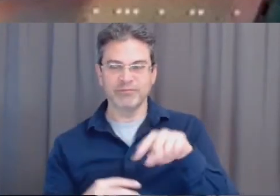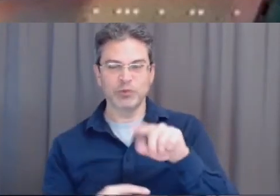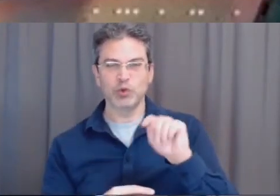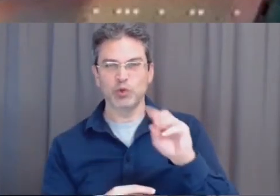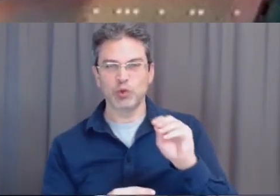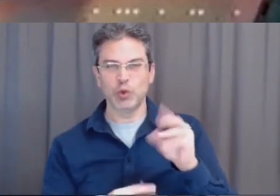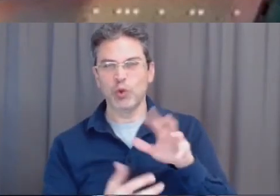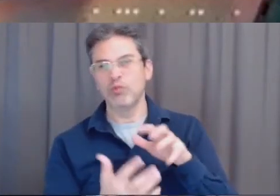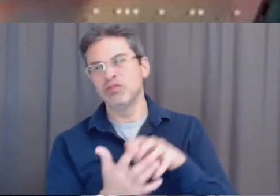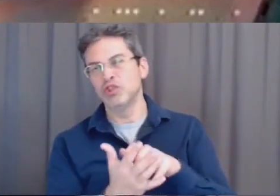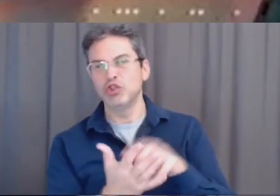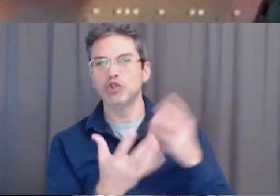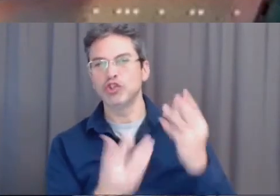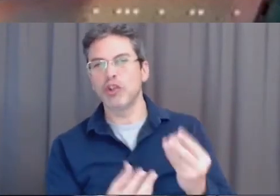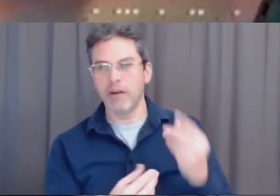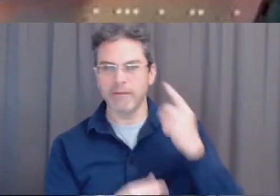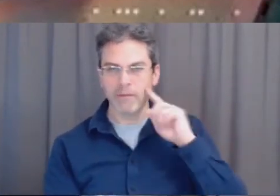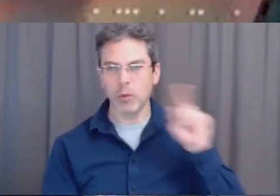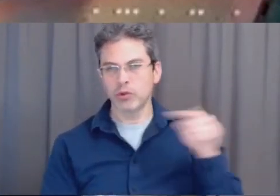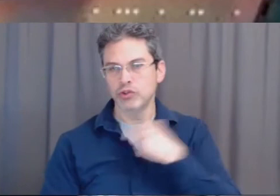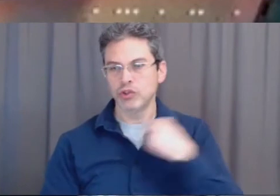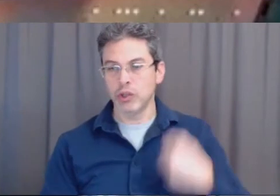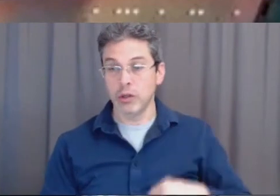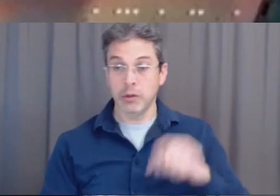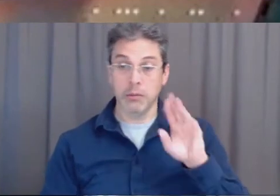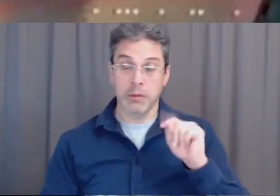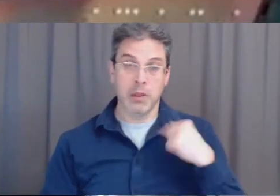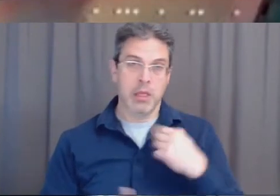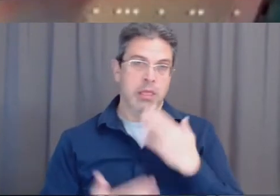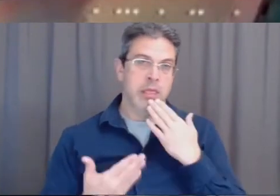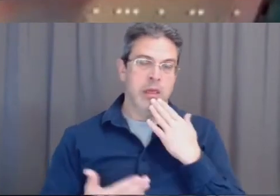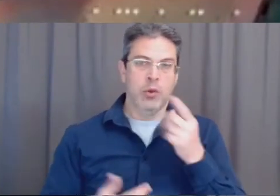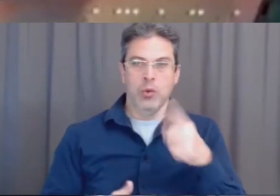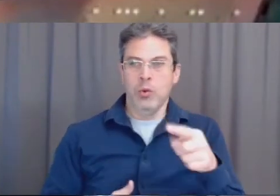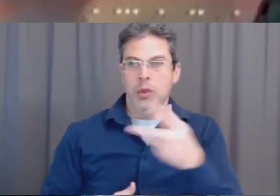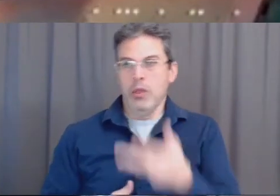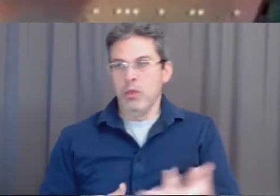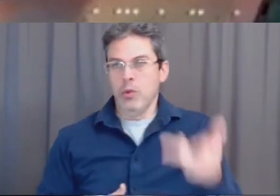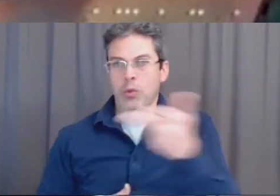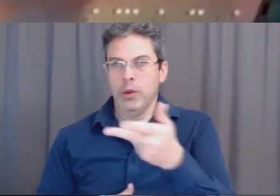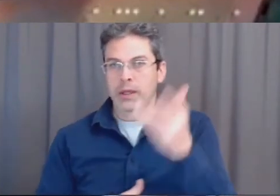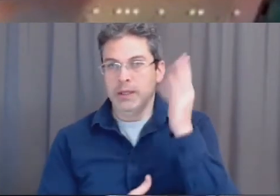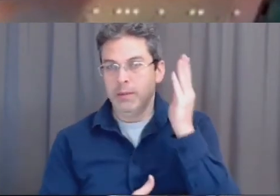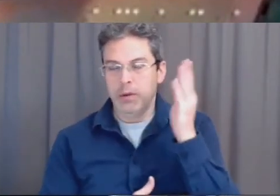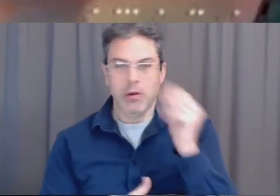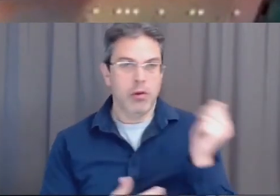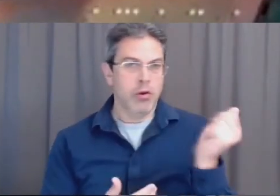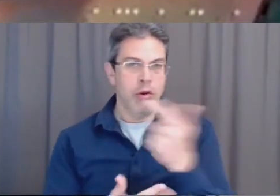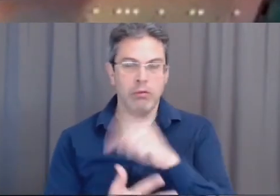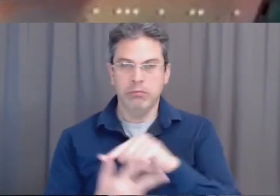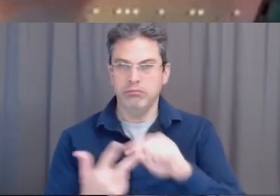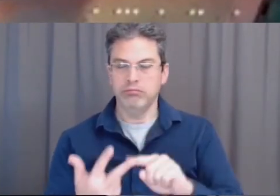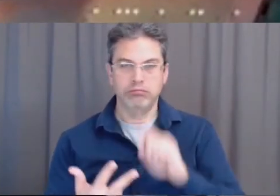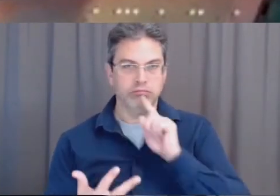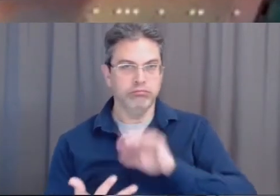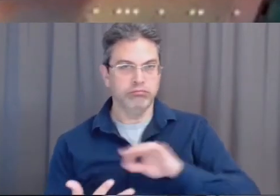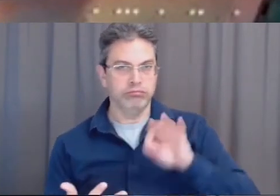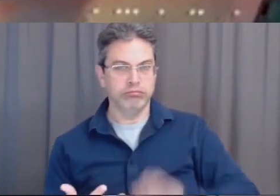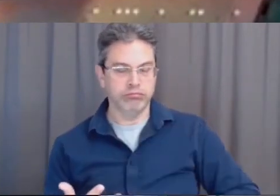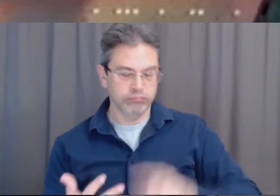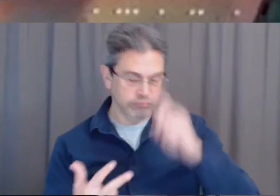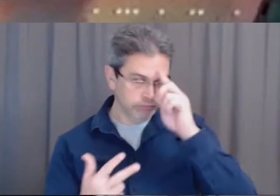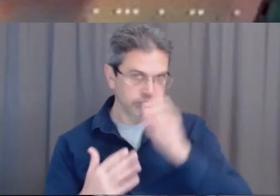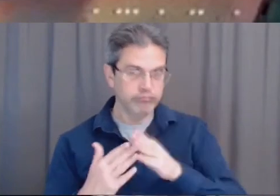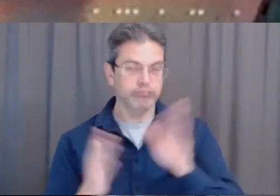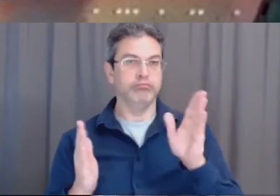I really appreciate the three of you taking your time to speak with us today. All the presentations were really insightful, and I know that it gives